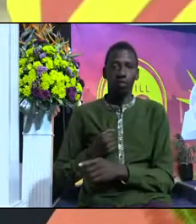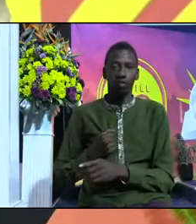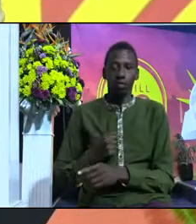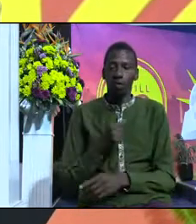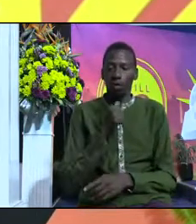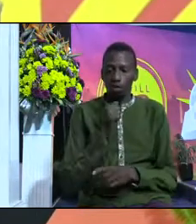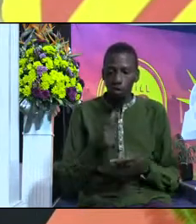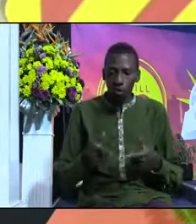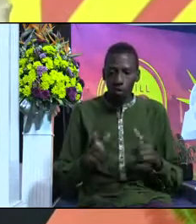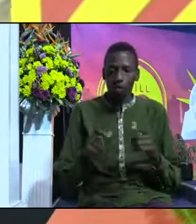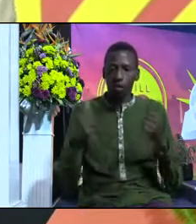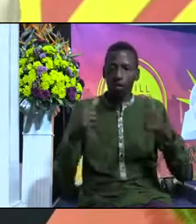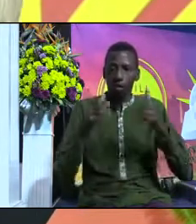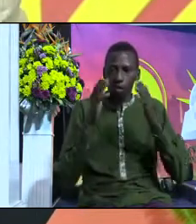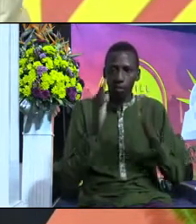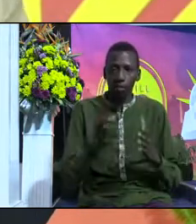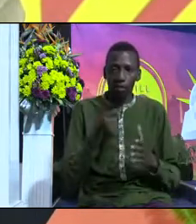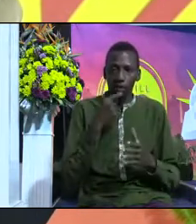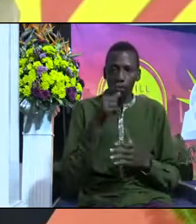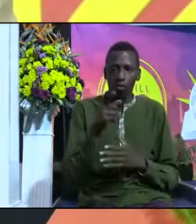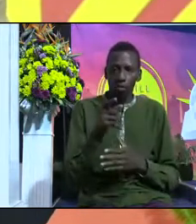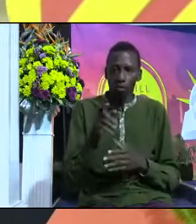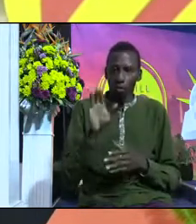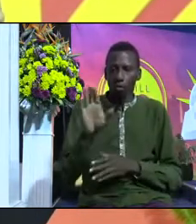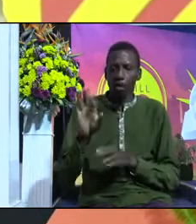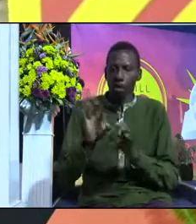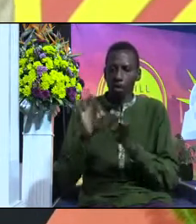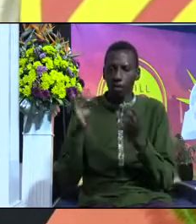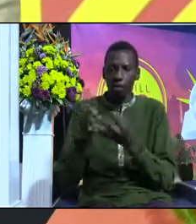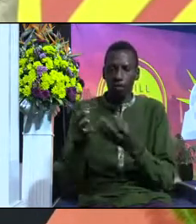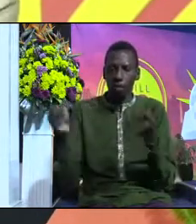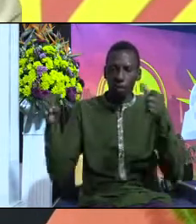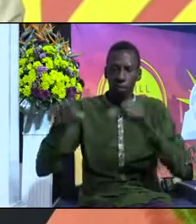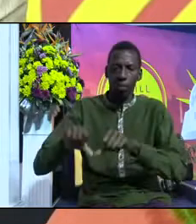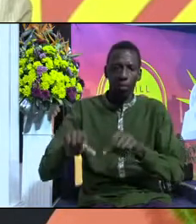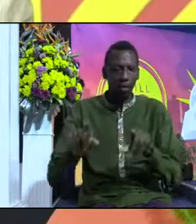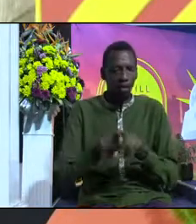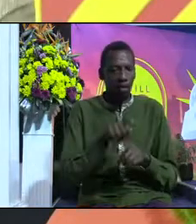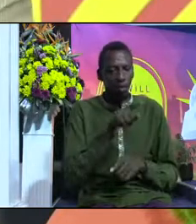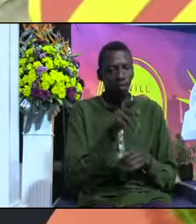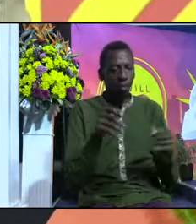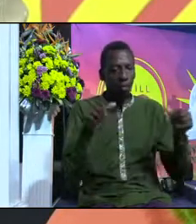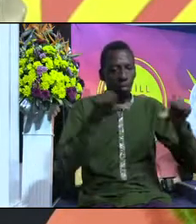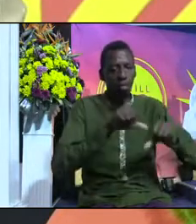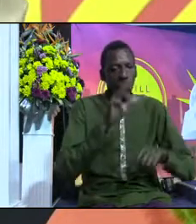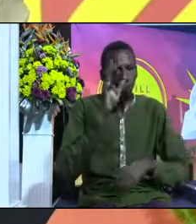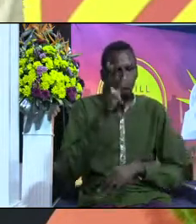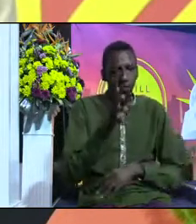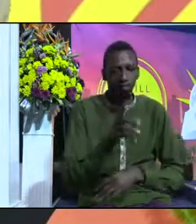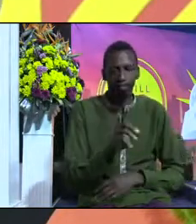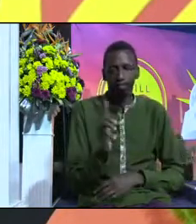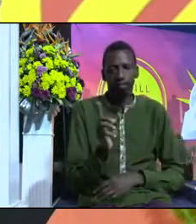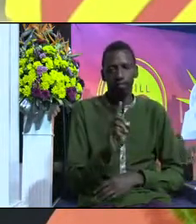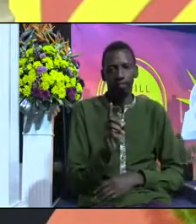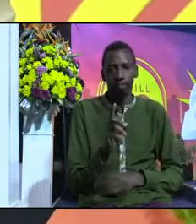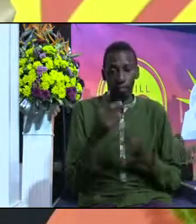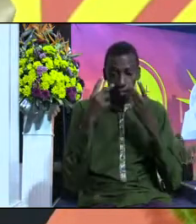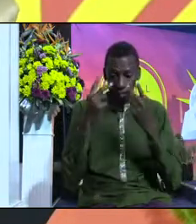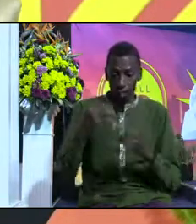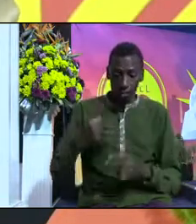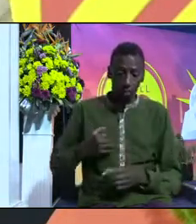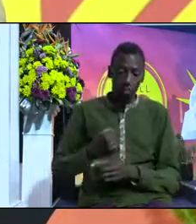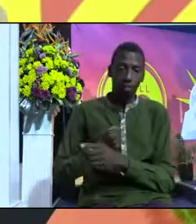anybody tell you because you came from a messed up family that you are going to be messed up. Look at